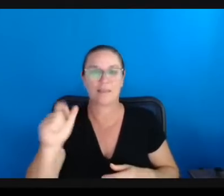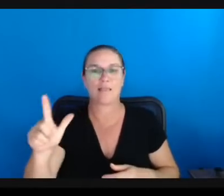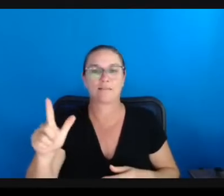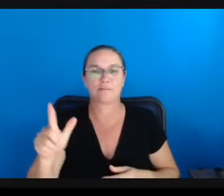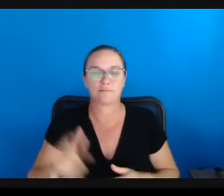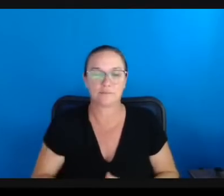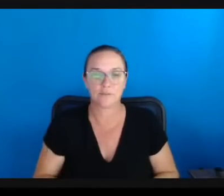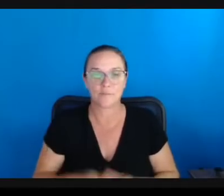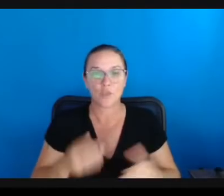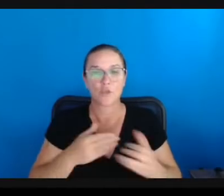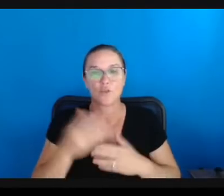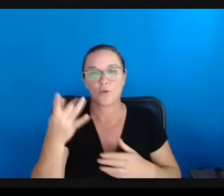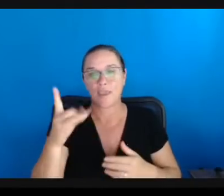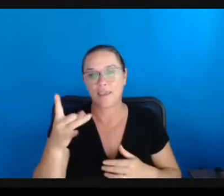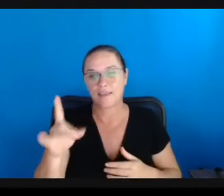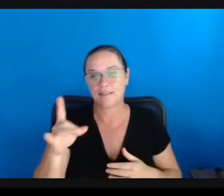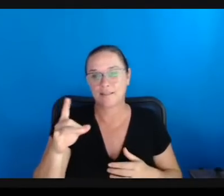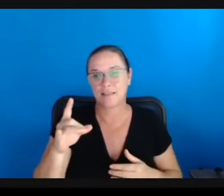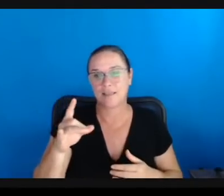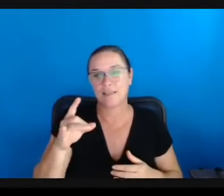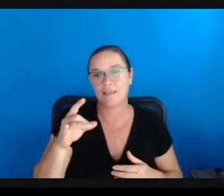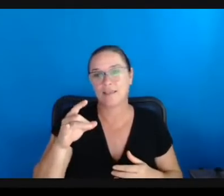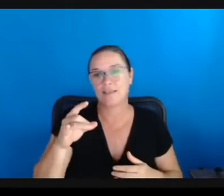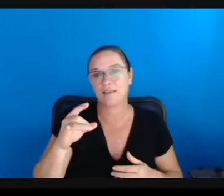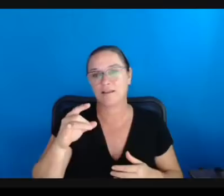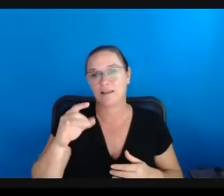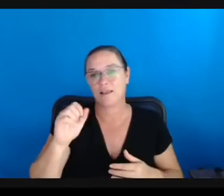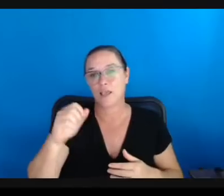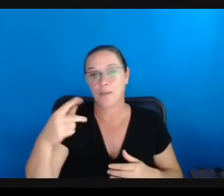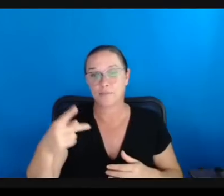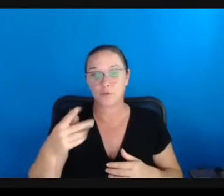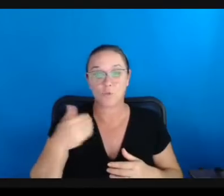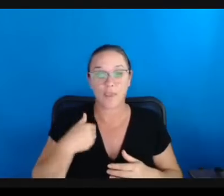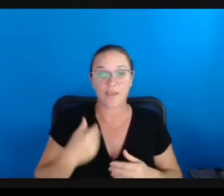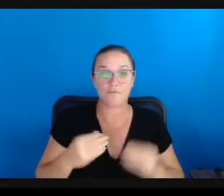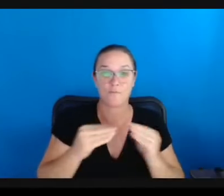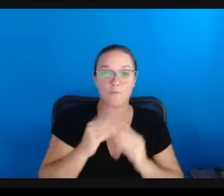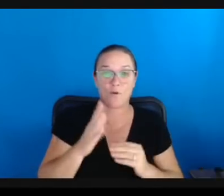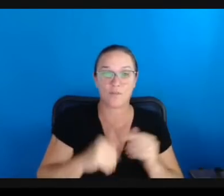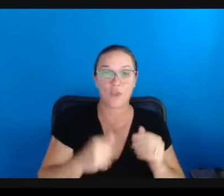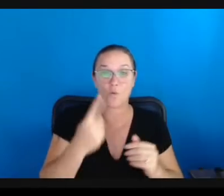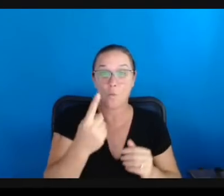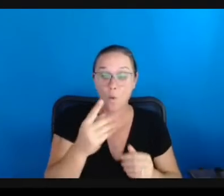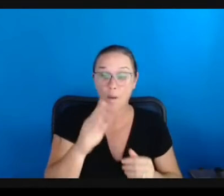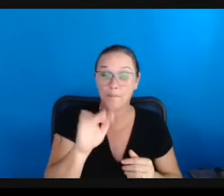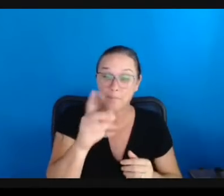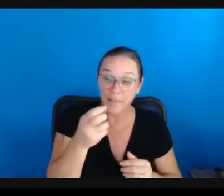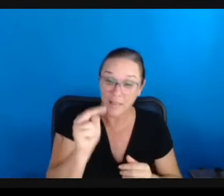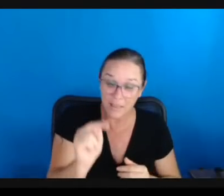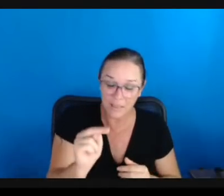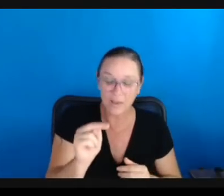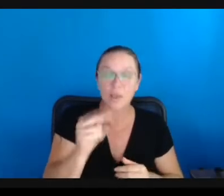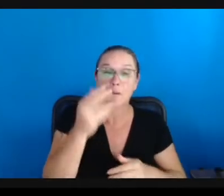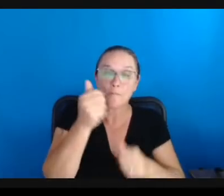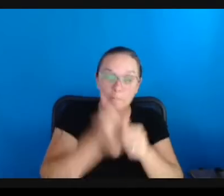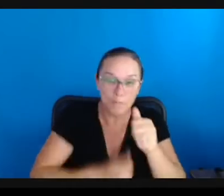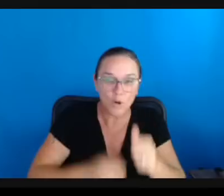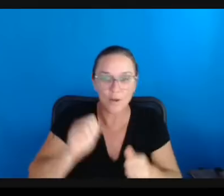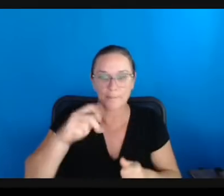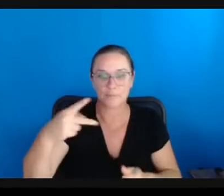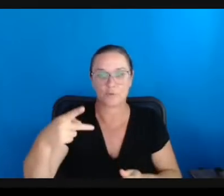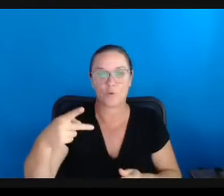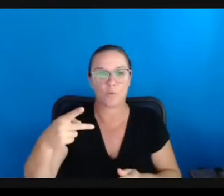18 episodes here, we had 23. We're averaging more than 1 billion gallons per episode, right? And